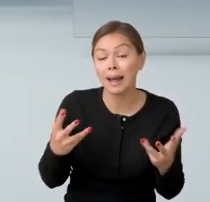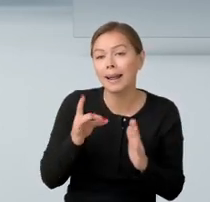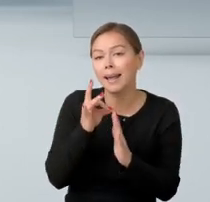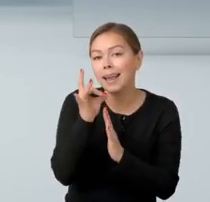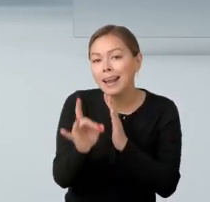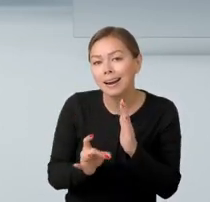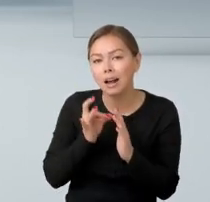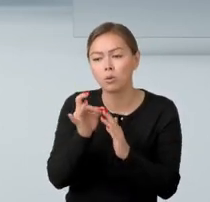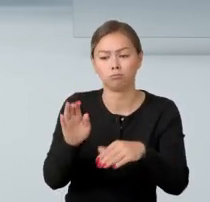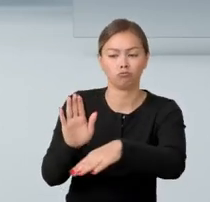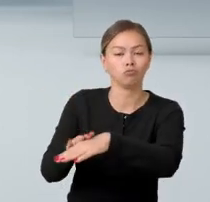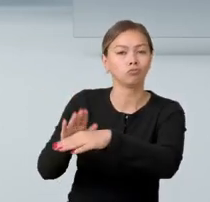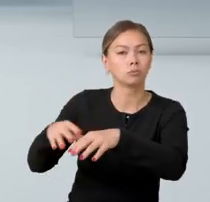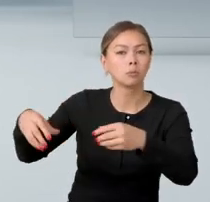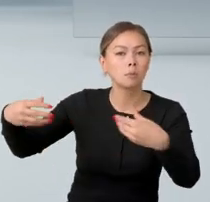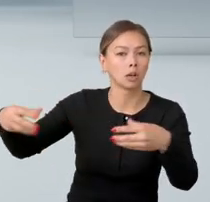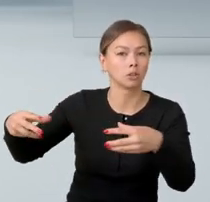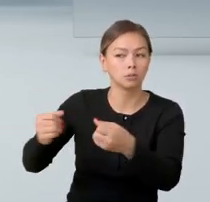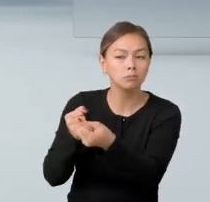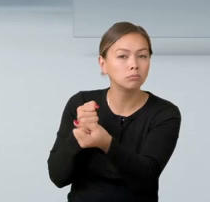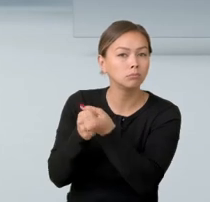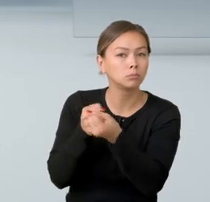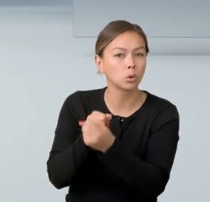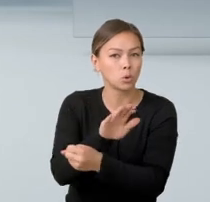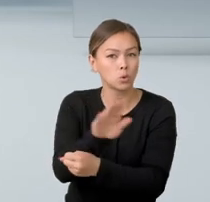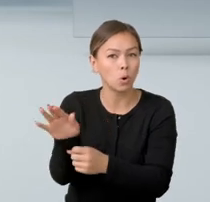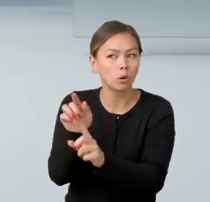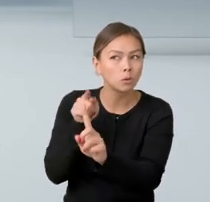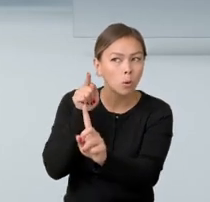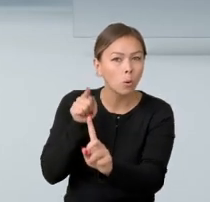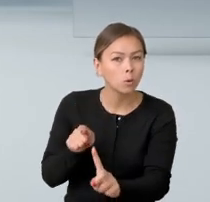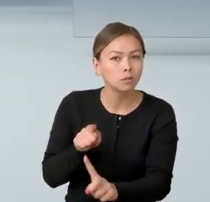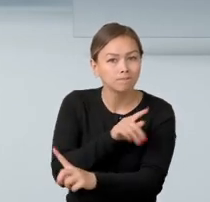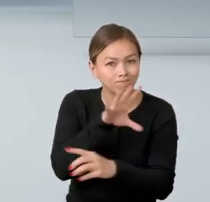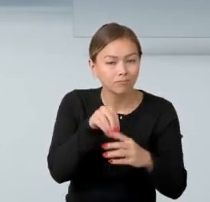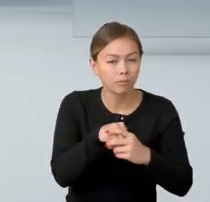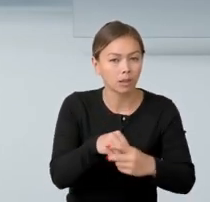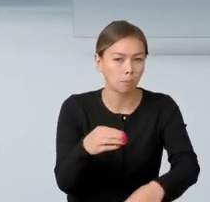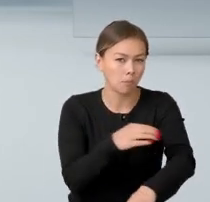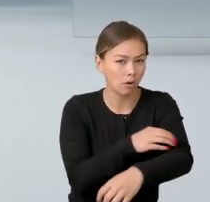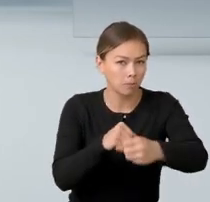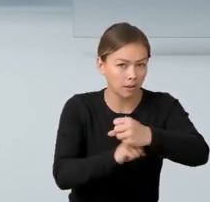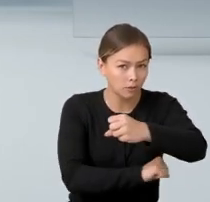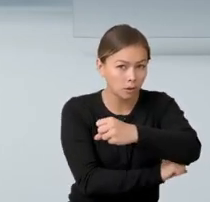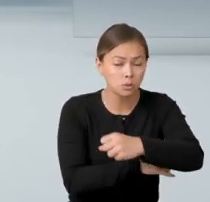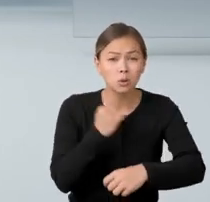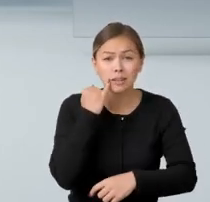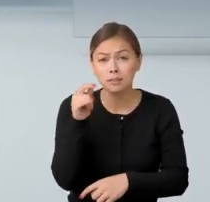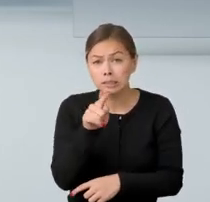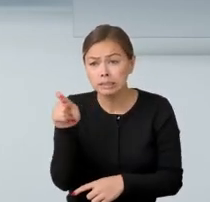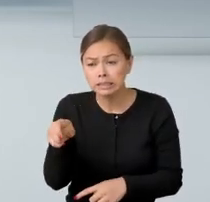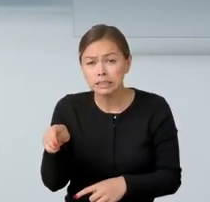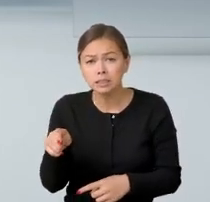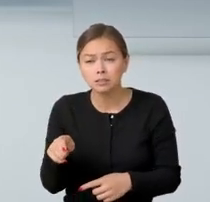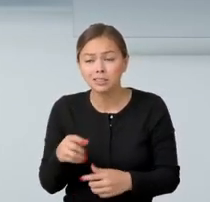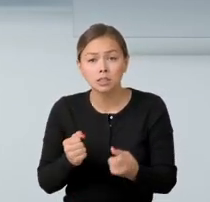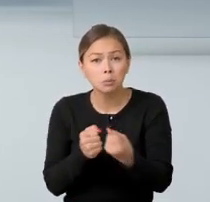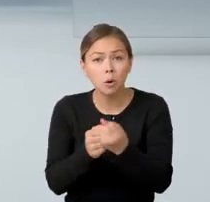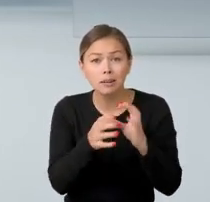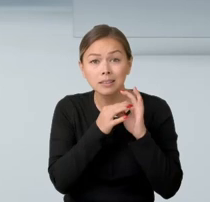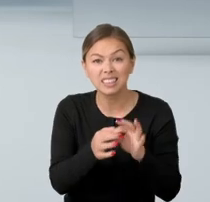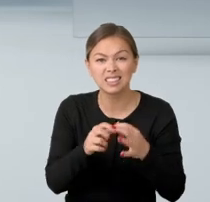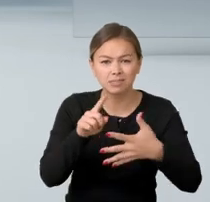which is a eight hour Consulting package to support your initiatives in Power Platform so if you need help